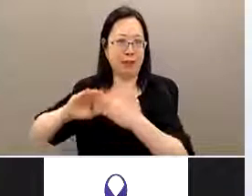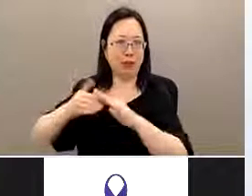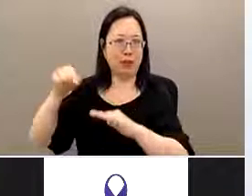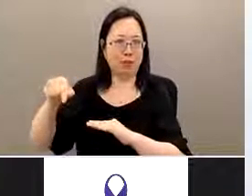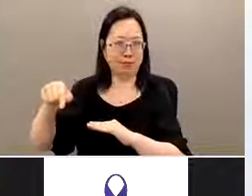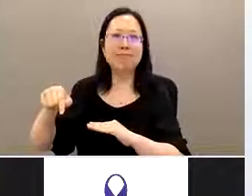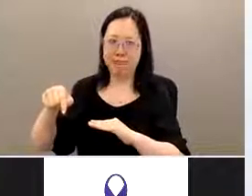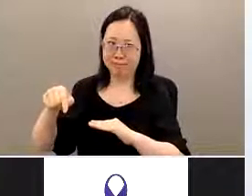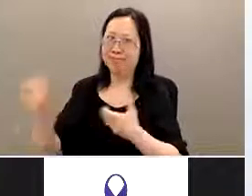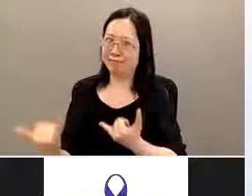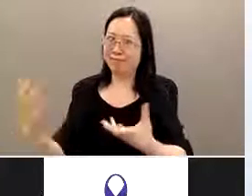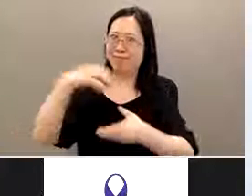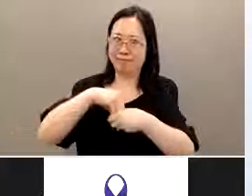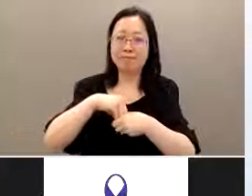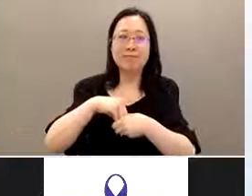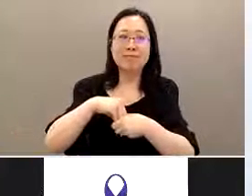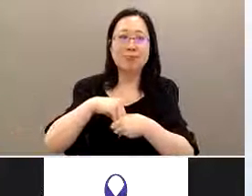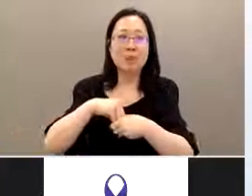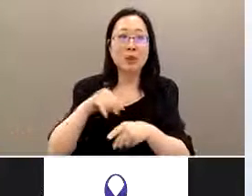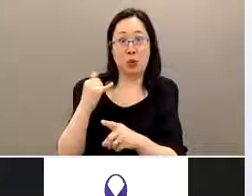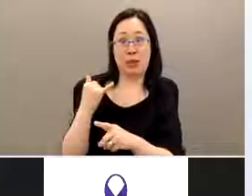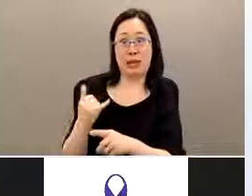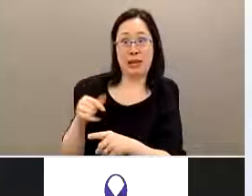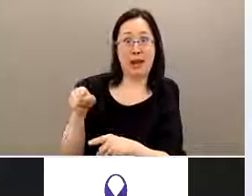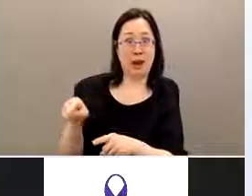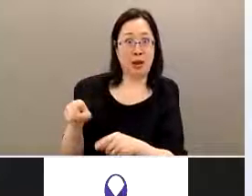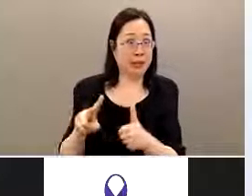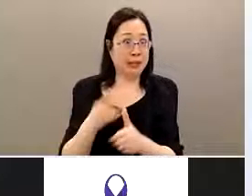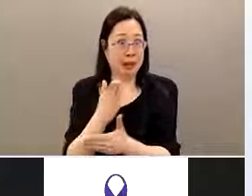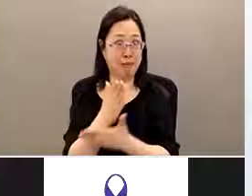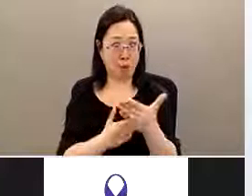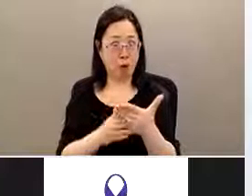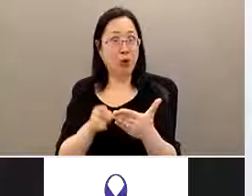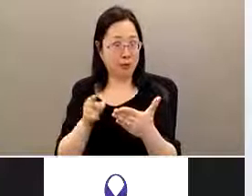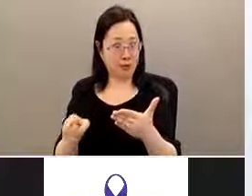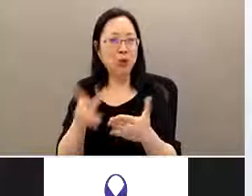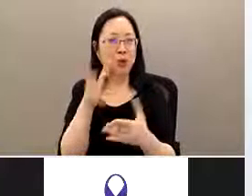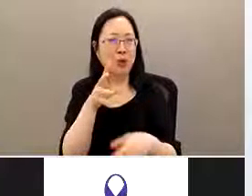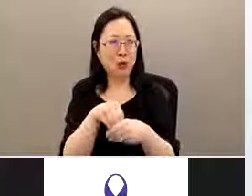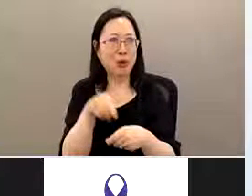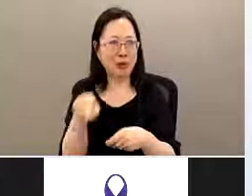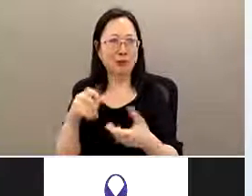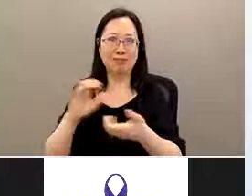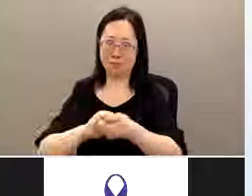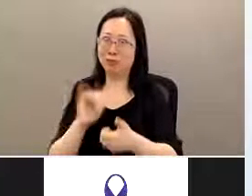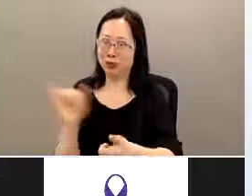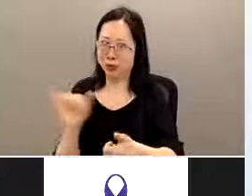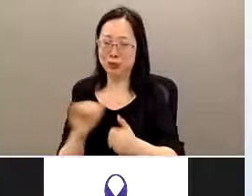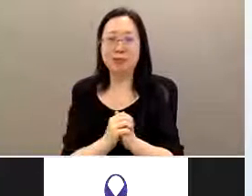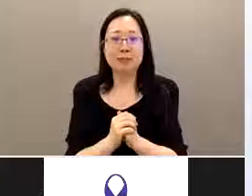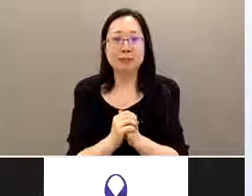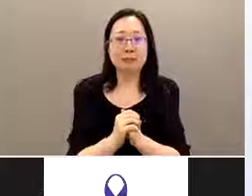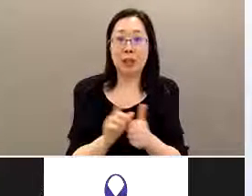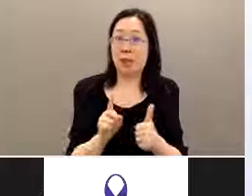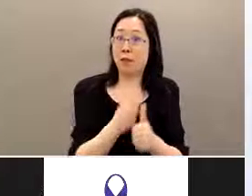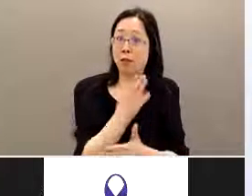are now, so the second phase of the project includes this partner as well. The first phase of this project was